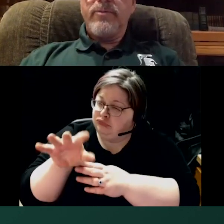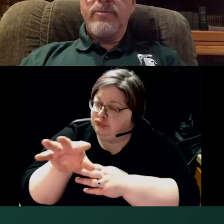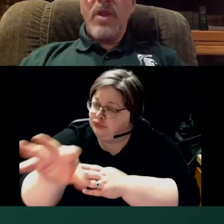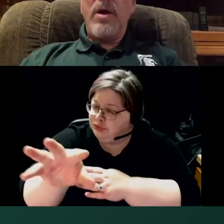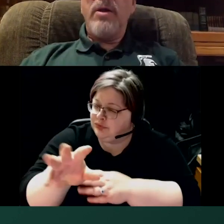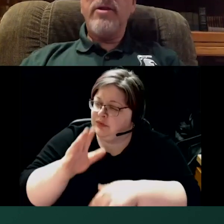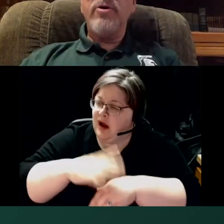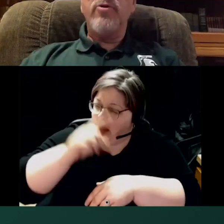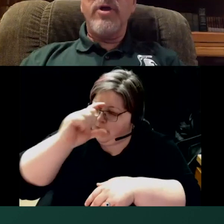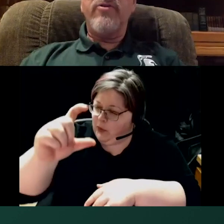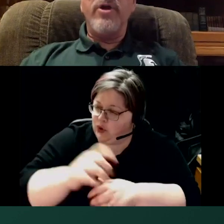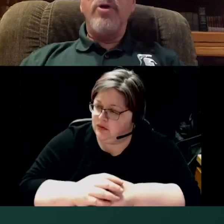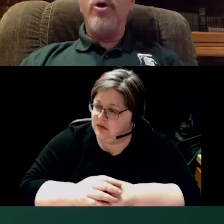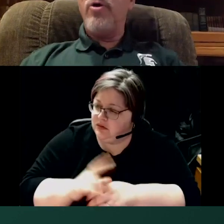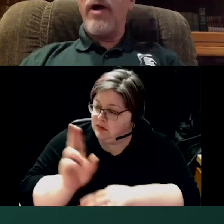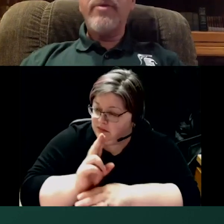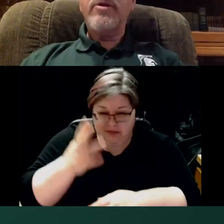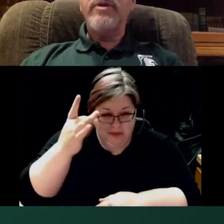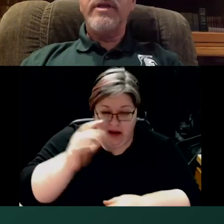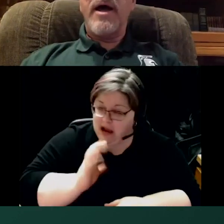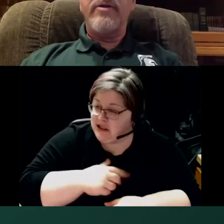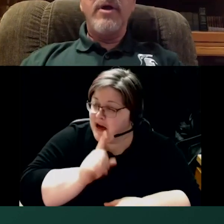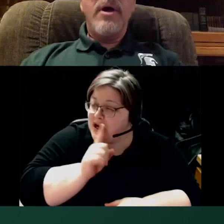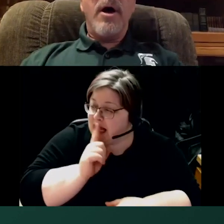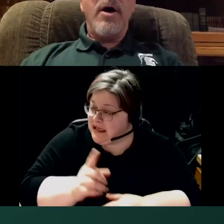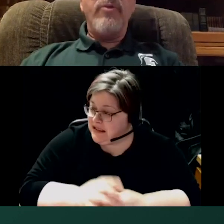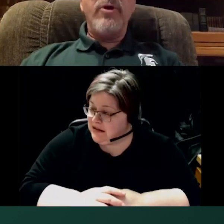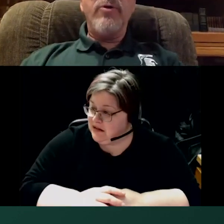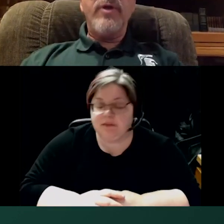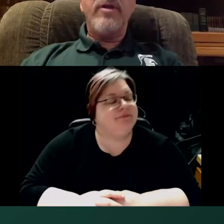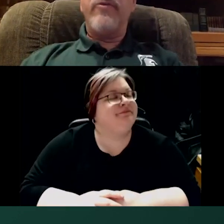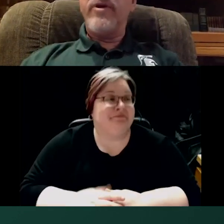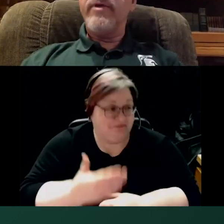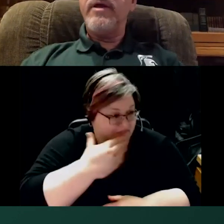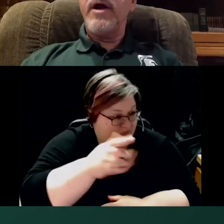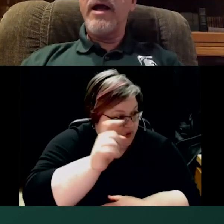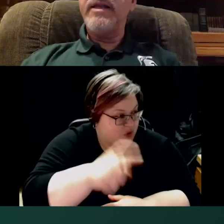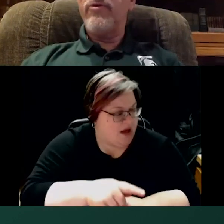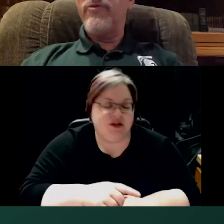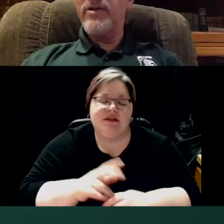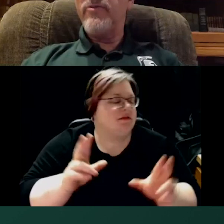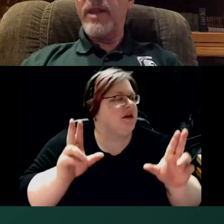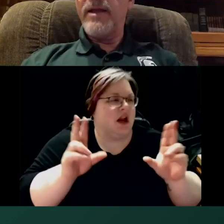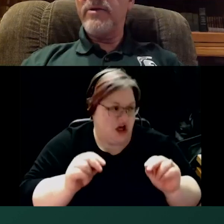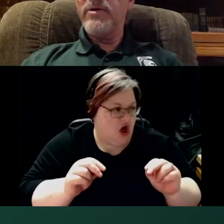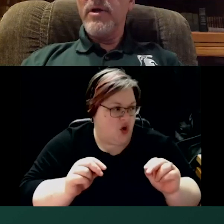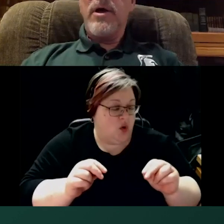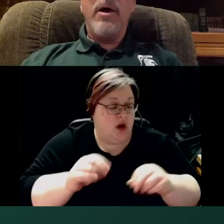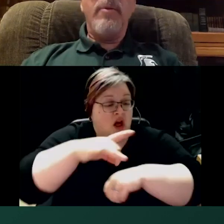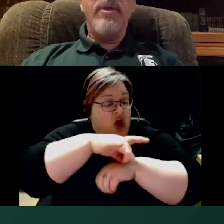reflection? Oh, that's a good question. No, absolutely not. The Earth is a very highly reflective